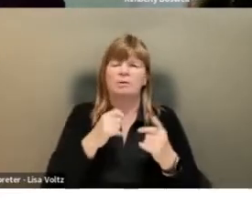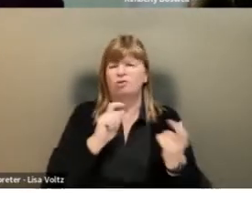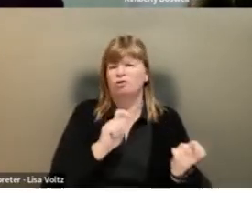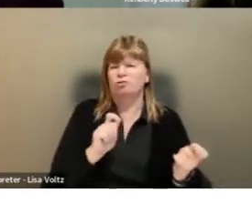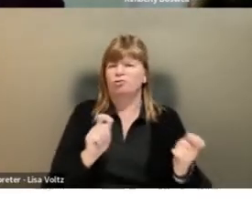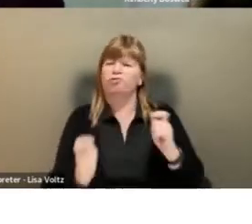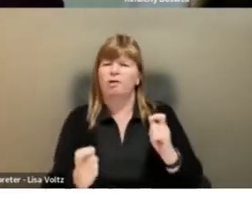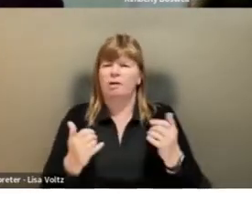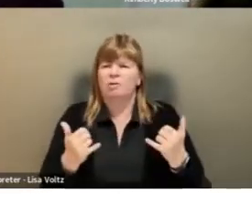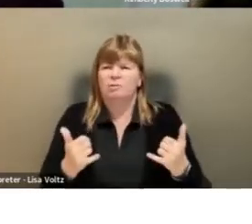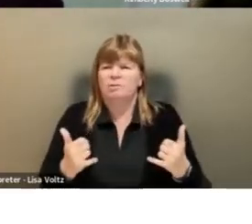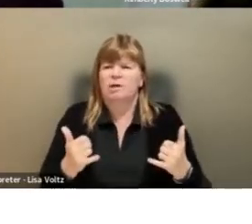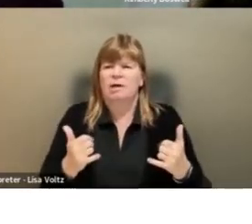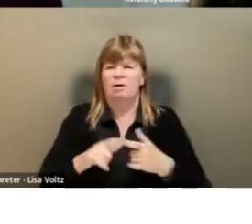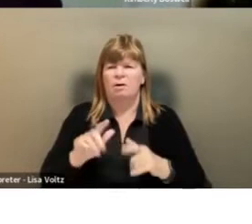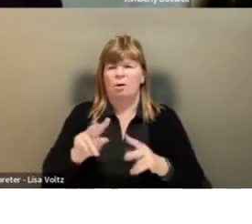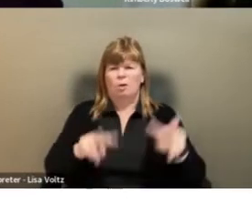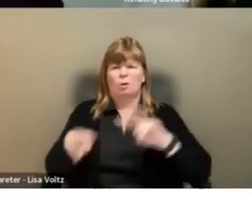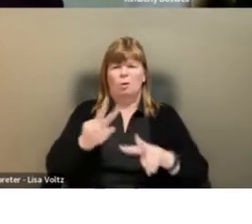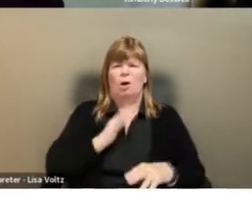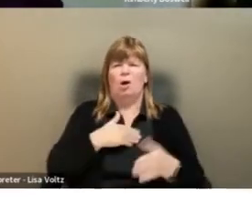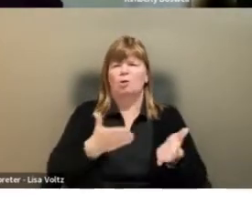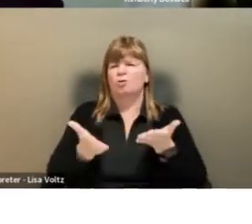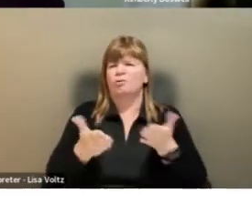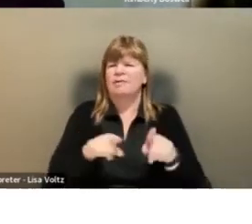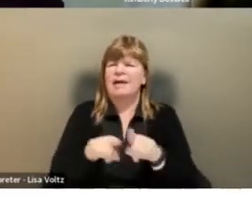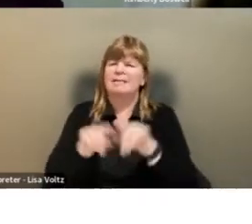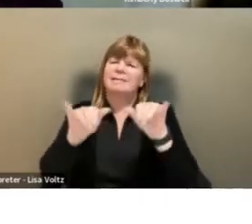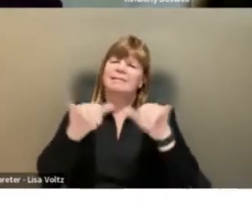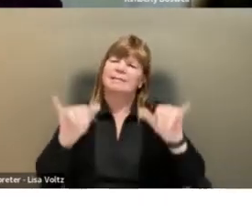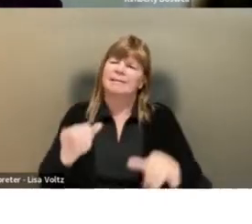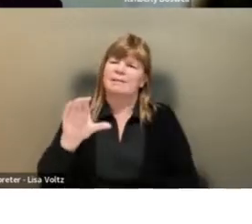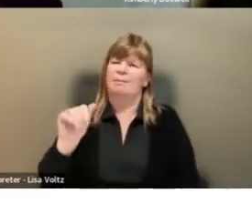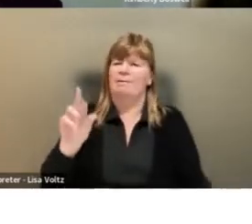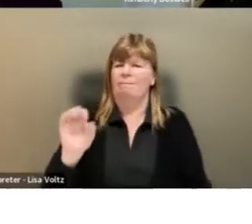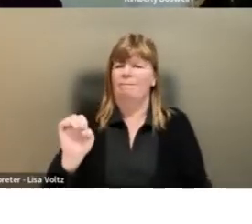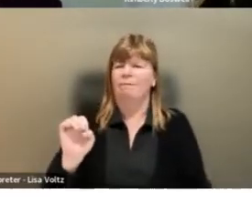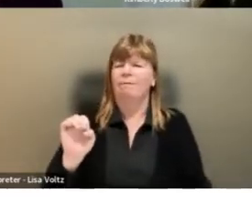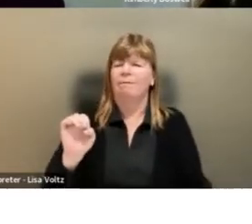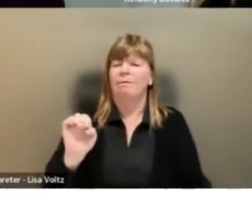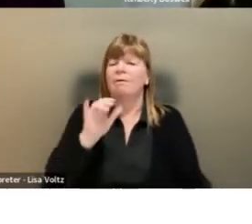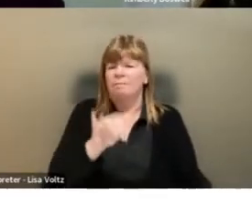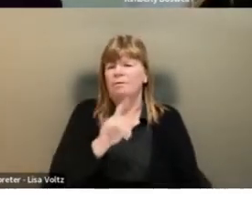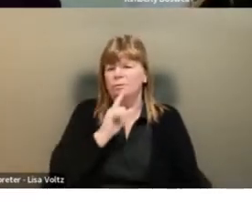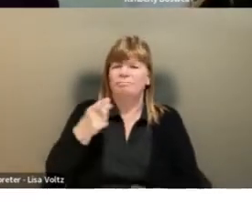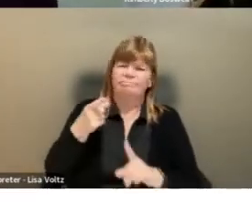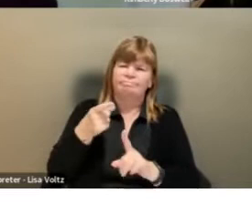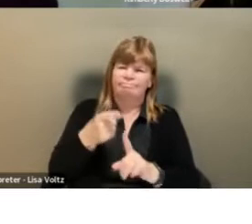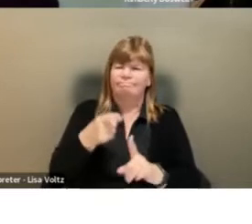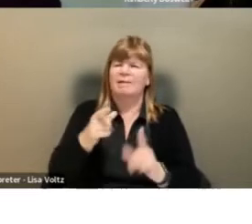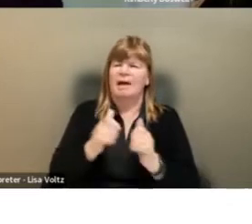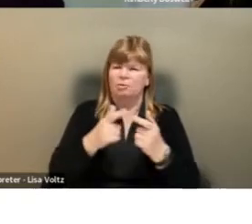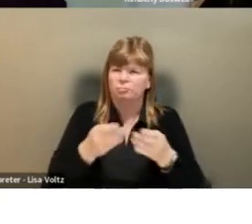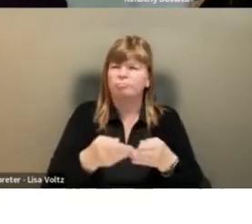to looking at our services as a system of care. That really is part of what opened the door to